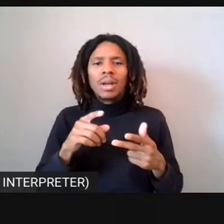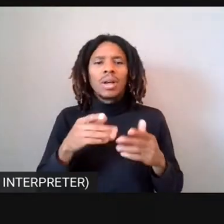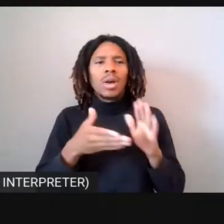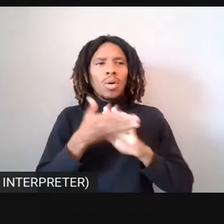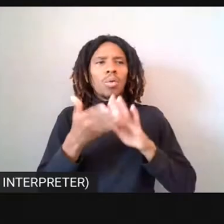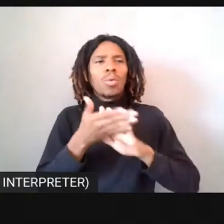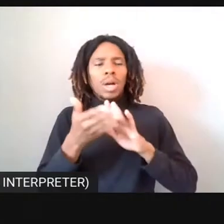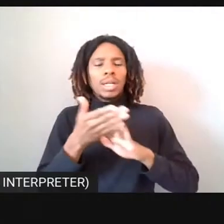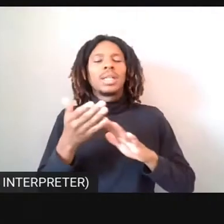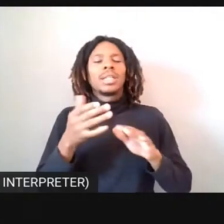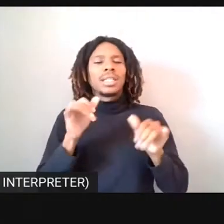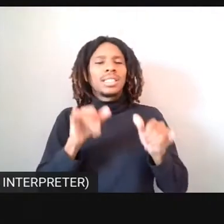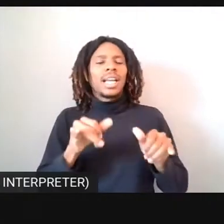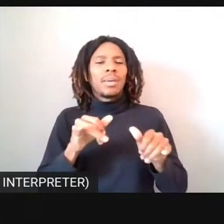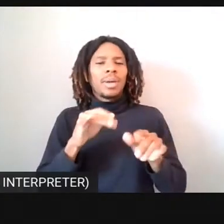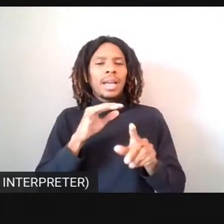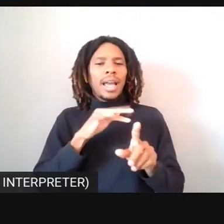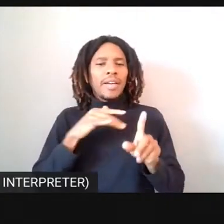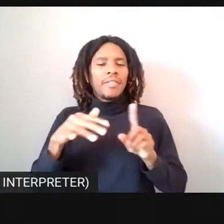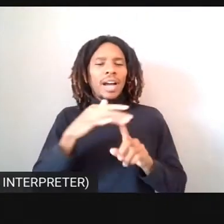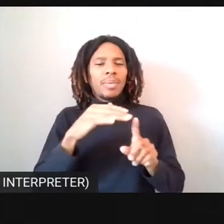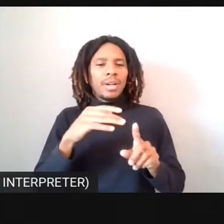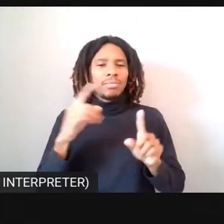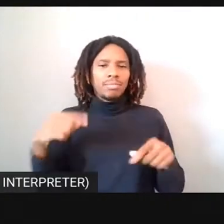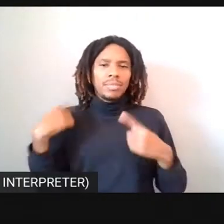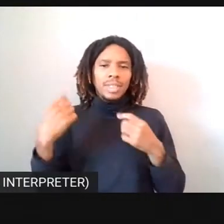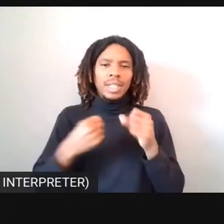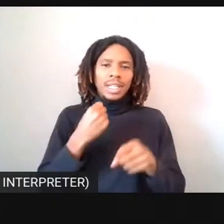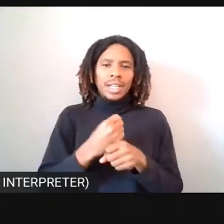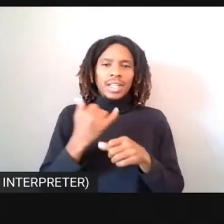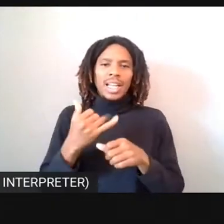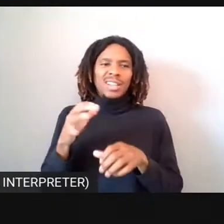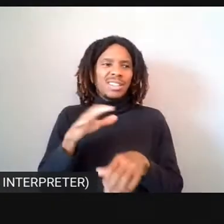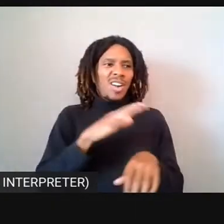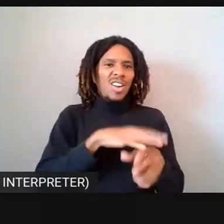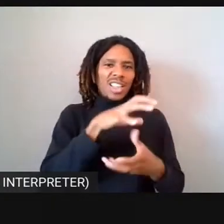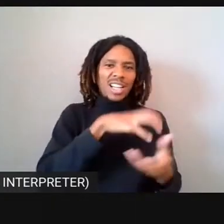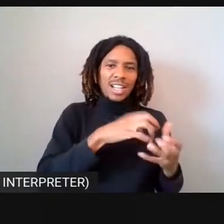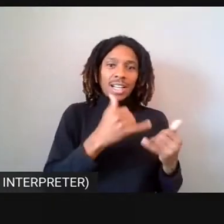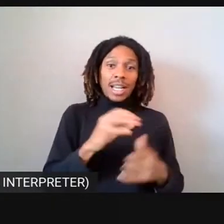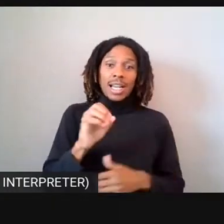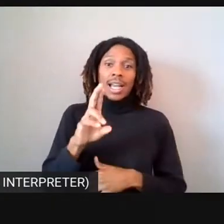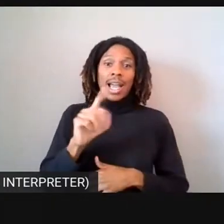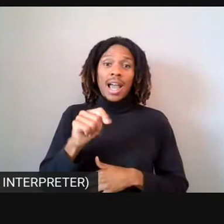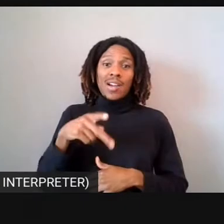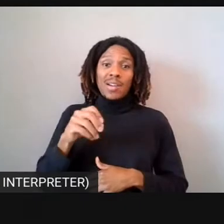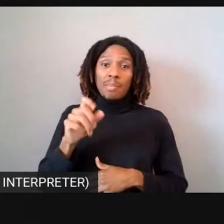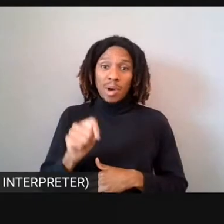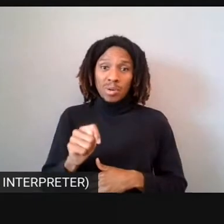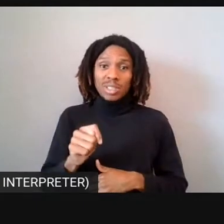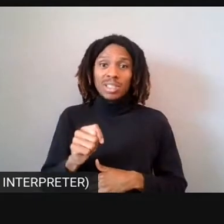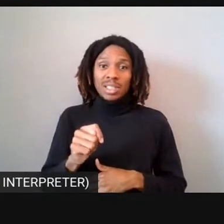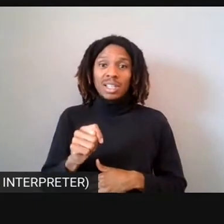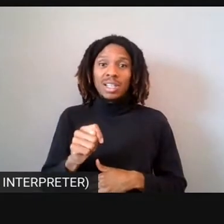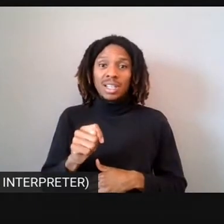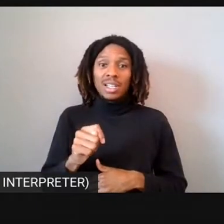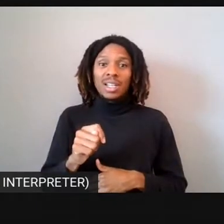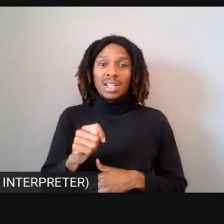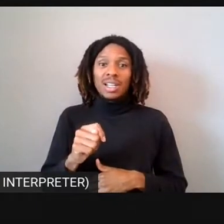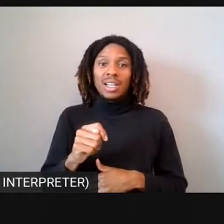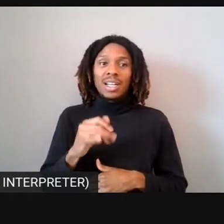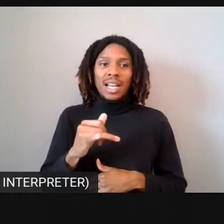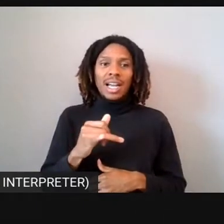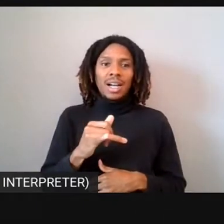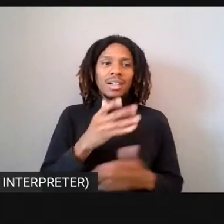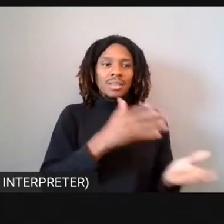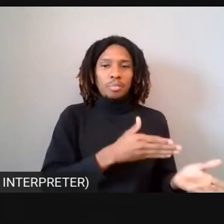running for years on premises now in the cloud. And now in the case for Outposts, or VMware Cloud AWS Outposts, bringing it back on-prem with that